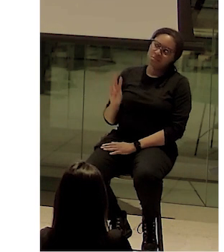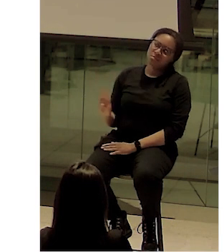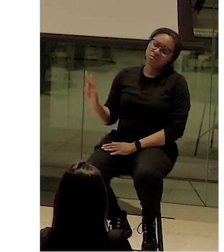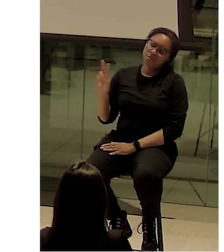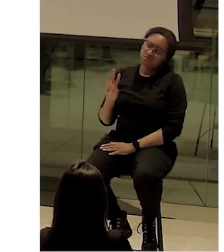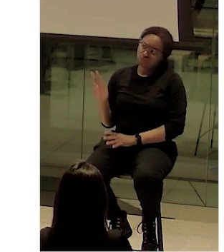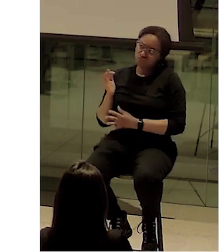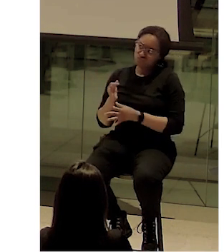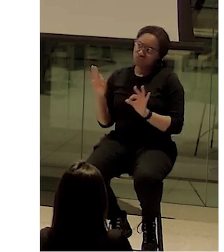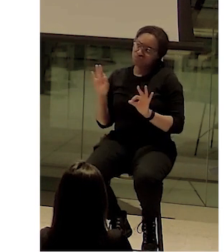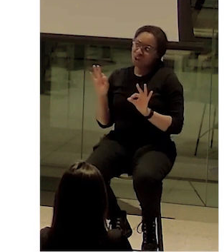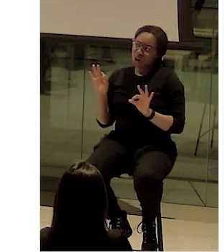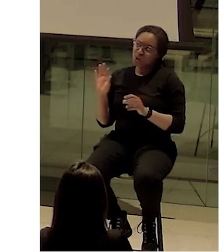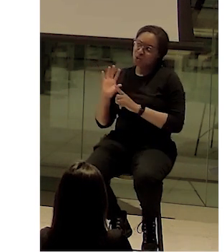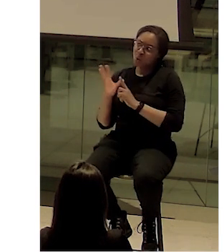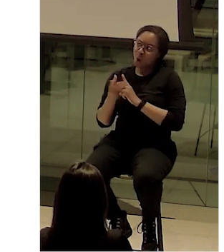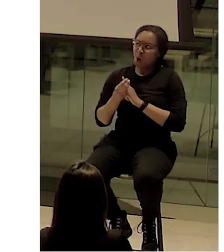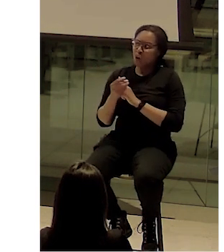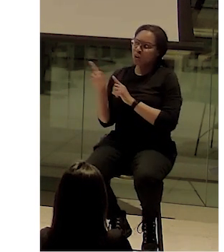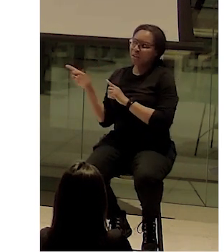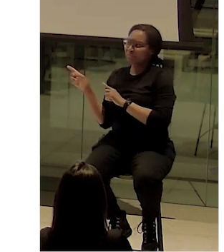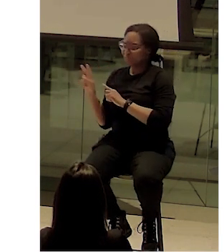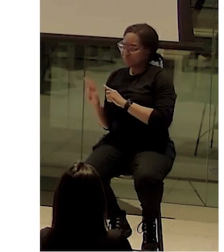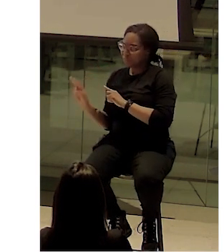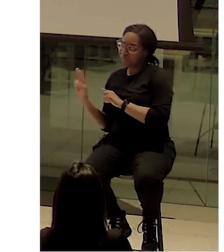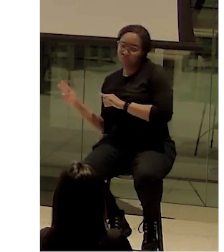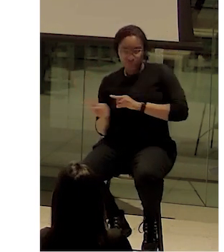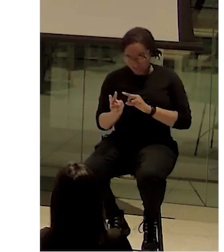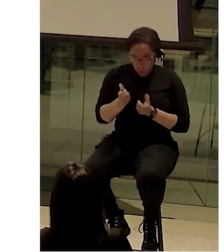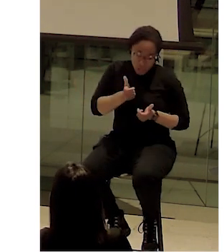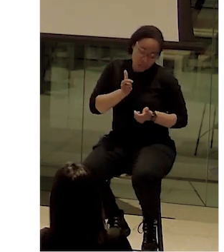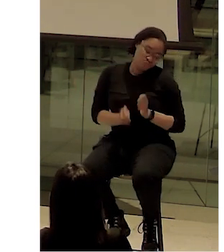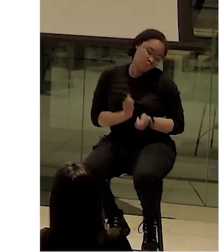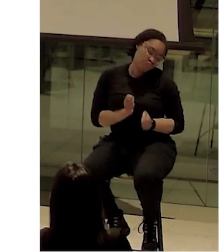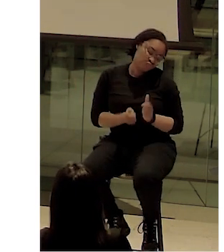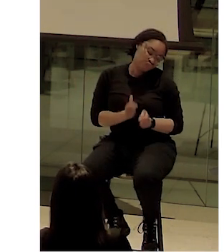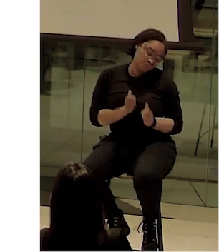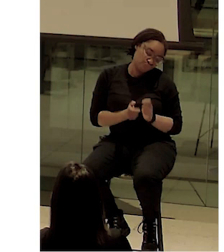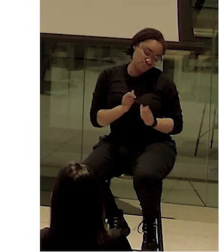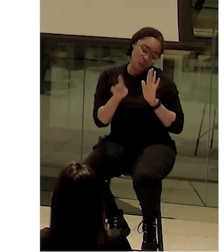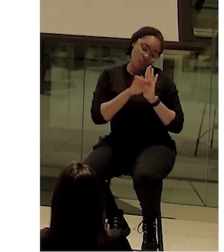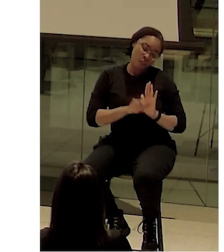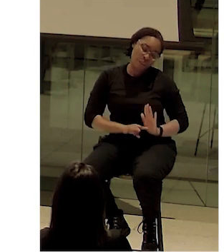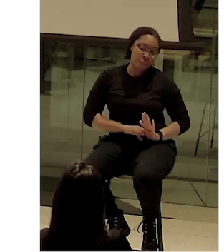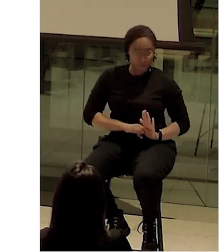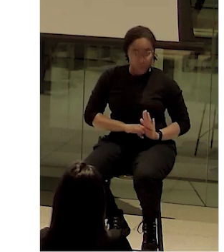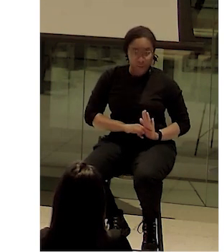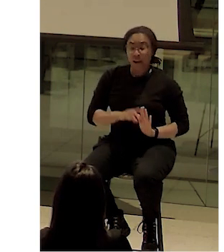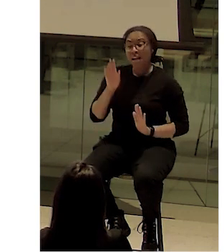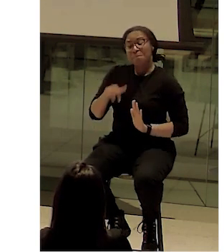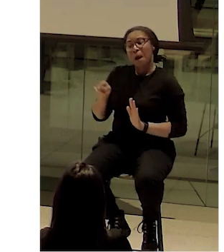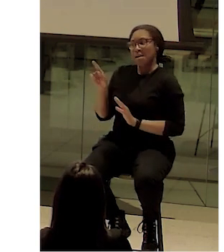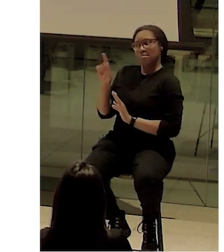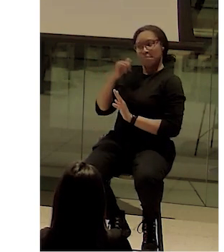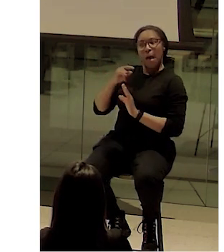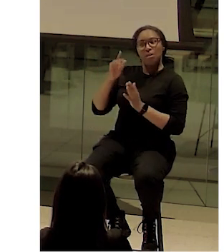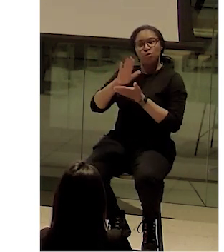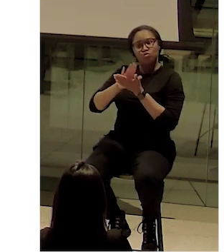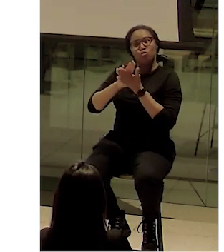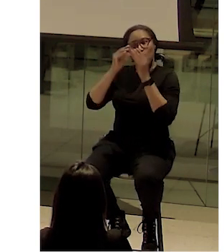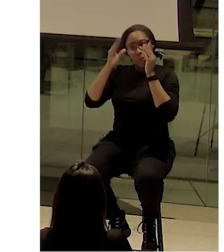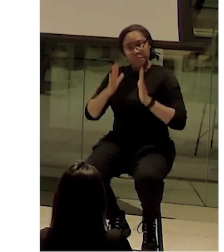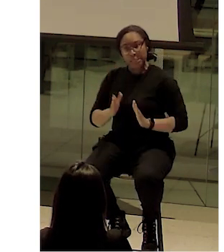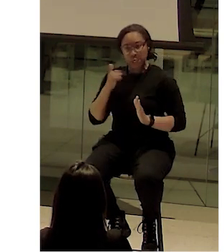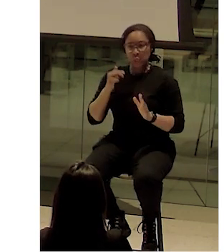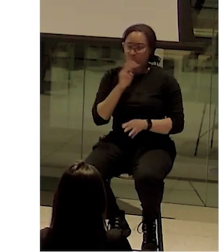right to culturally annihilate her on social media. Parents will cover the eyes of innocent children. School teachers will re-examine their art